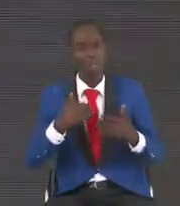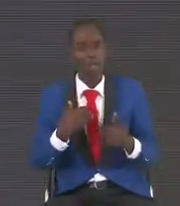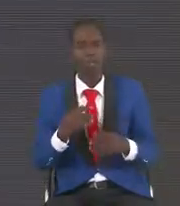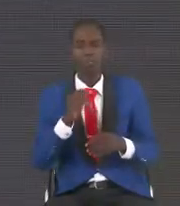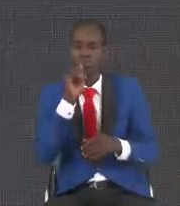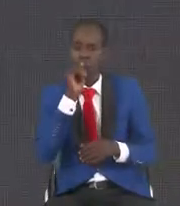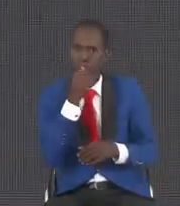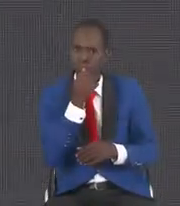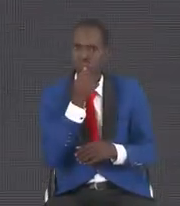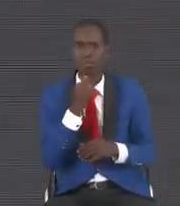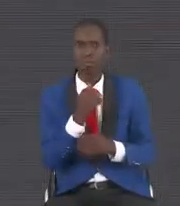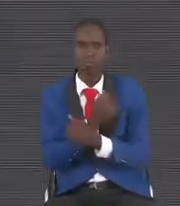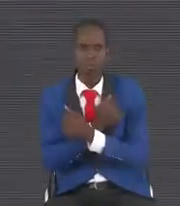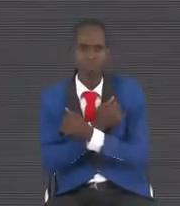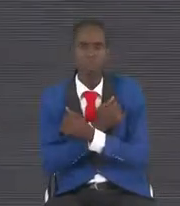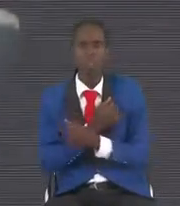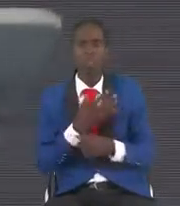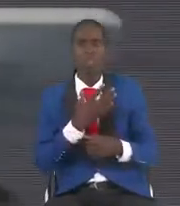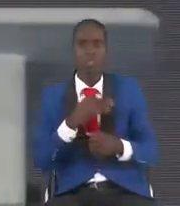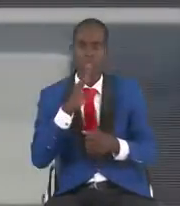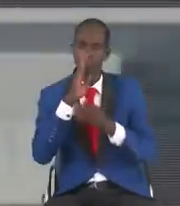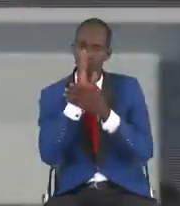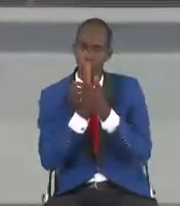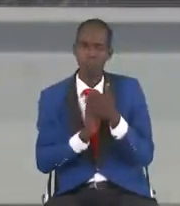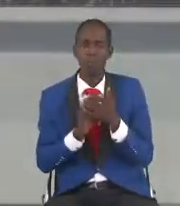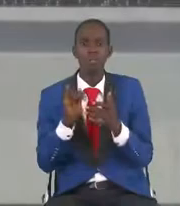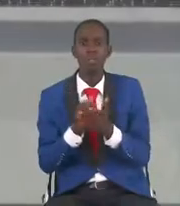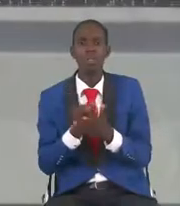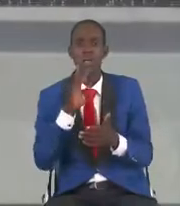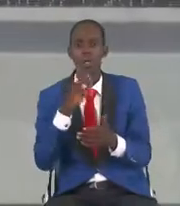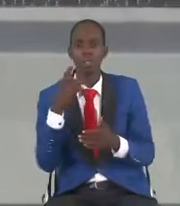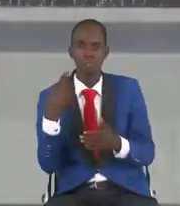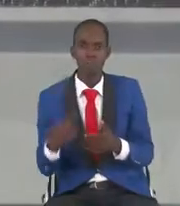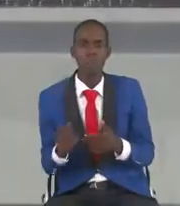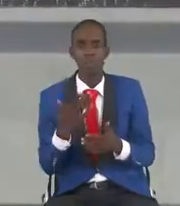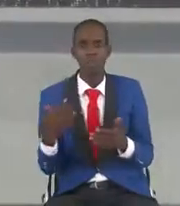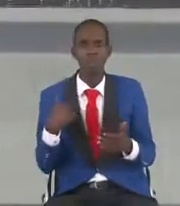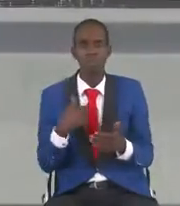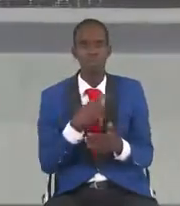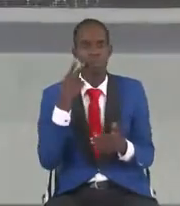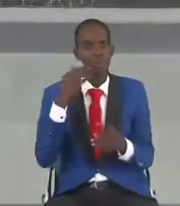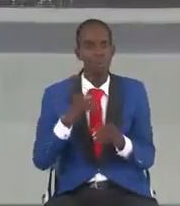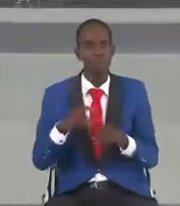the components of the devoted service of Paul the Apostle. And then in